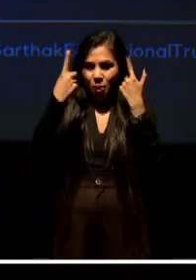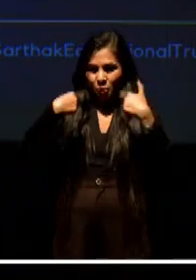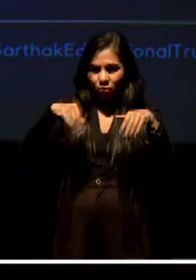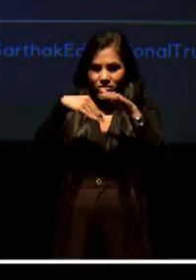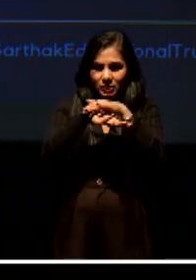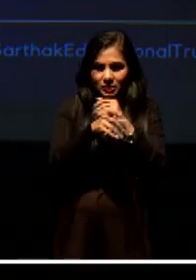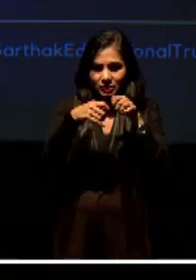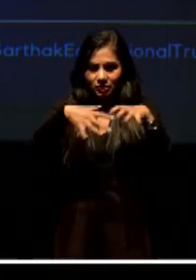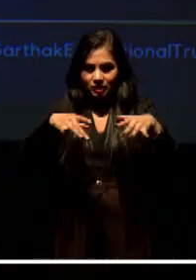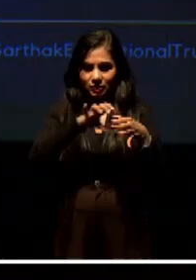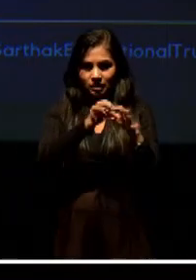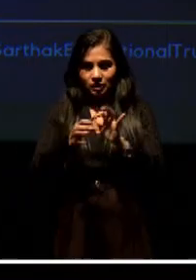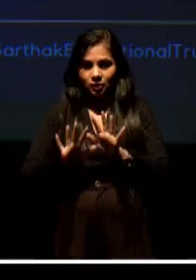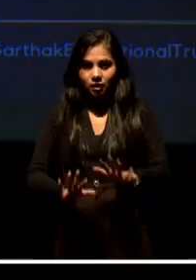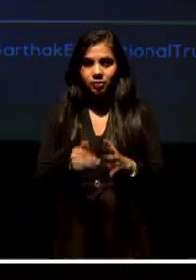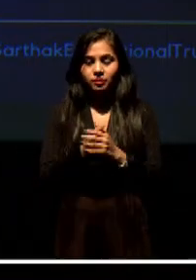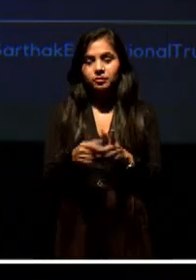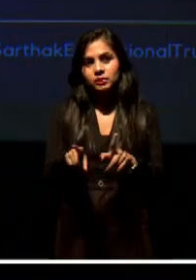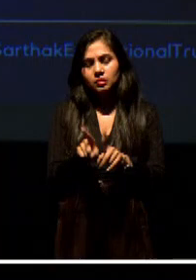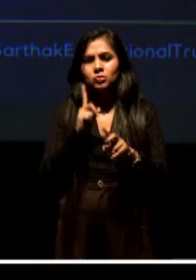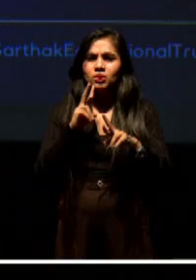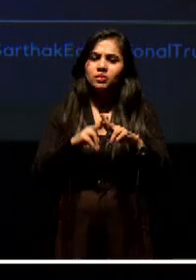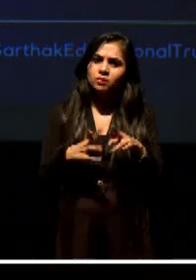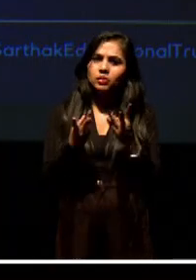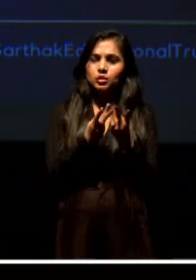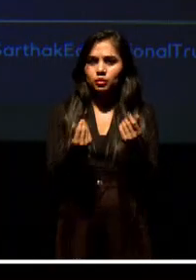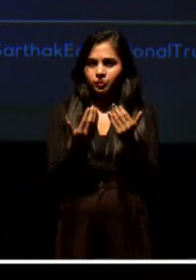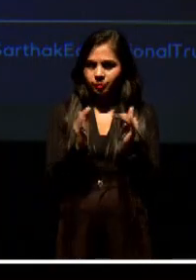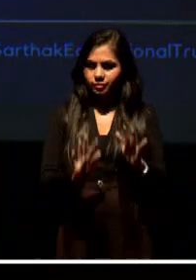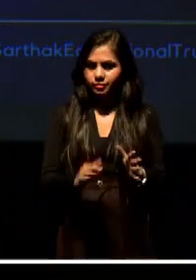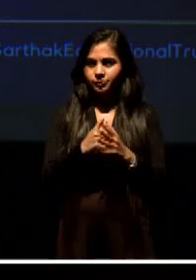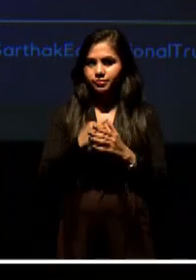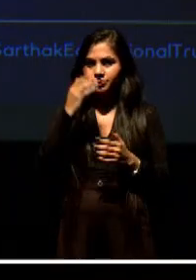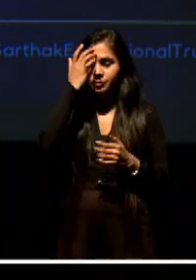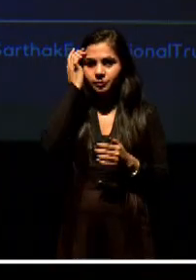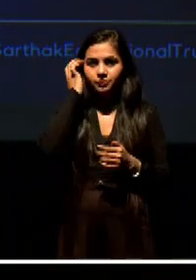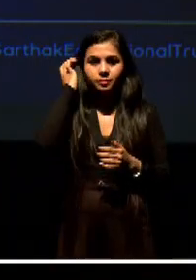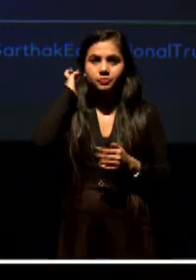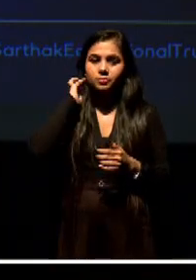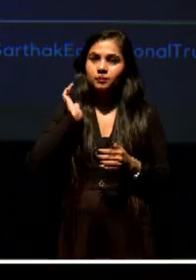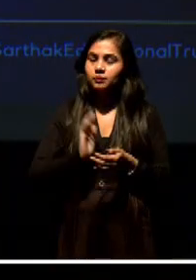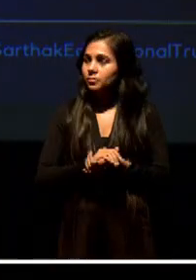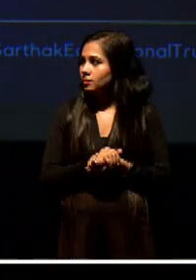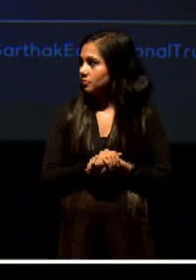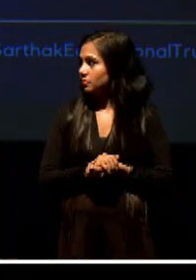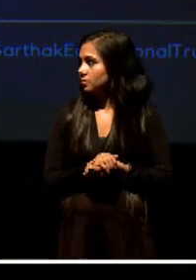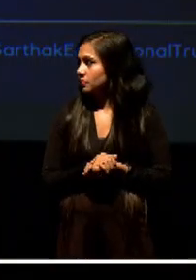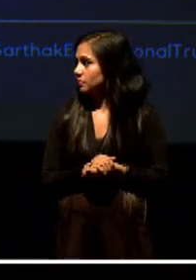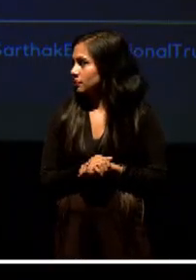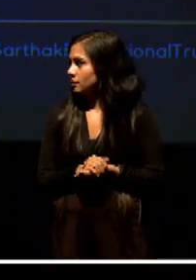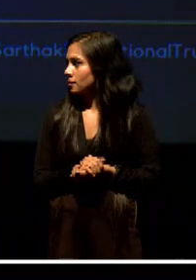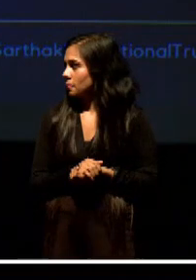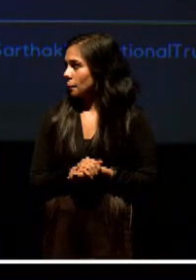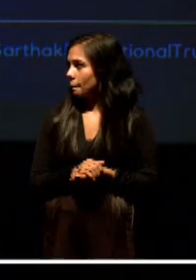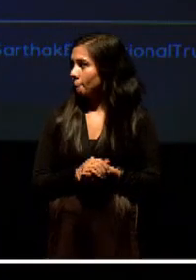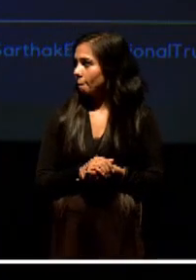all the, so that's why it's called neural link, like all the neural bodies can be connected together. It's pretty fancy concept, but